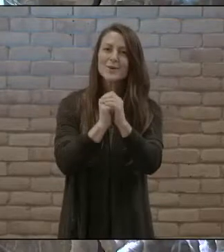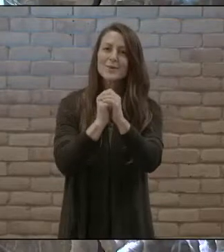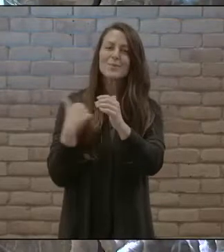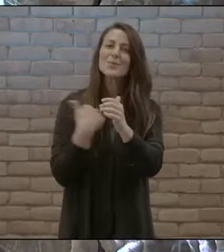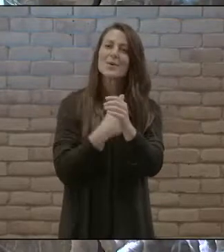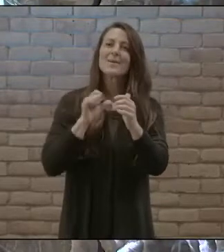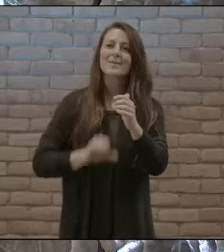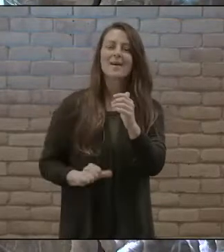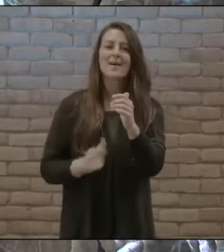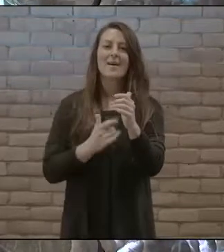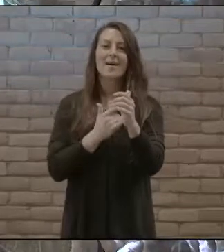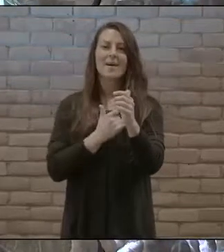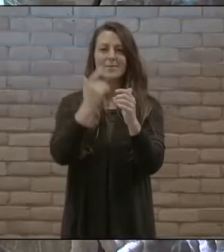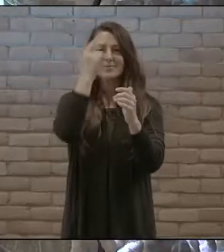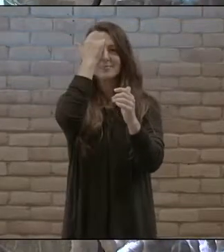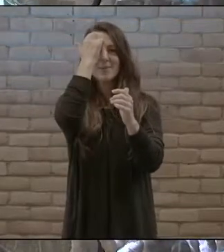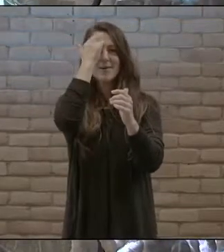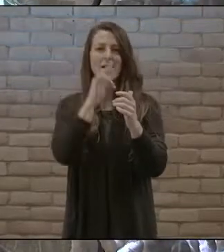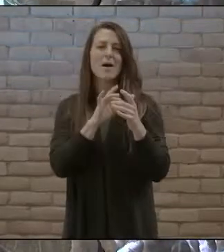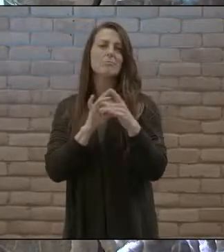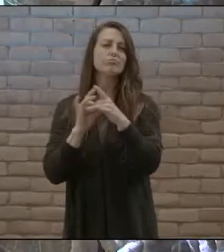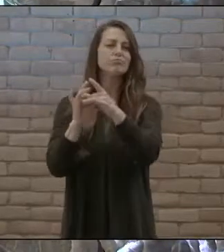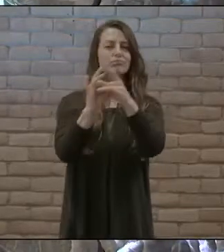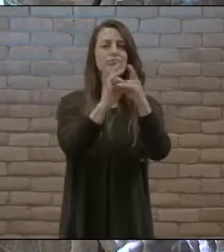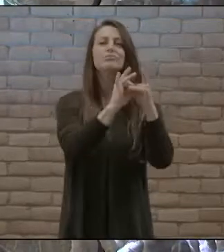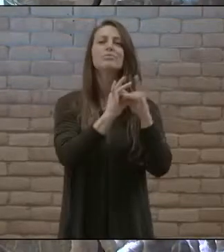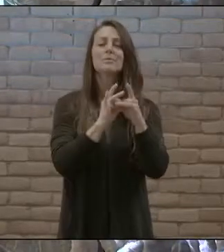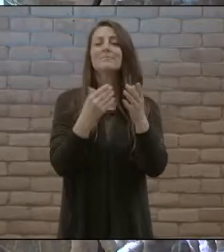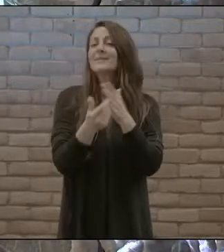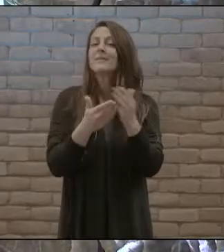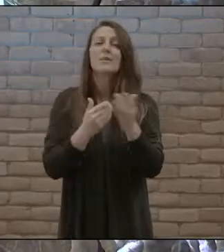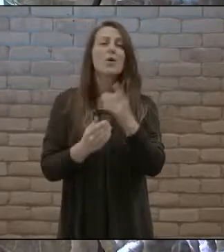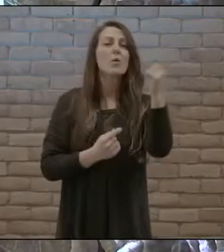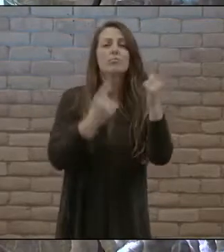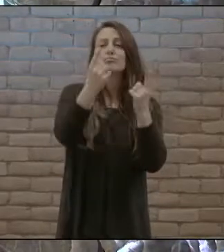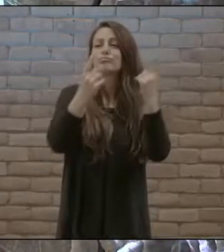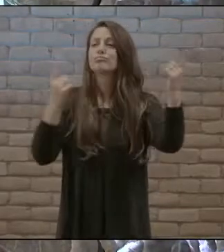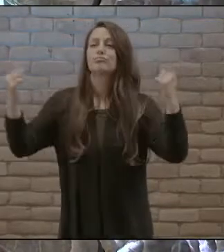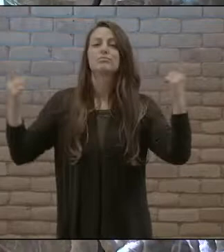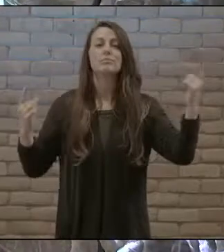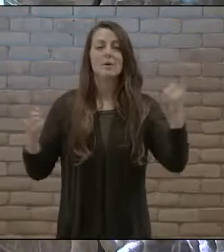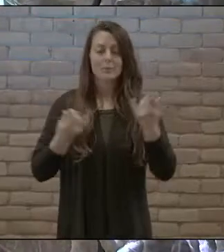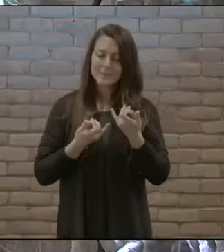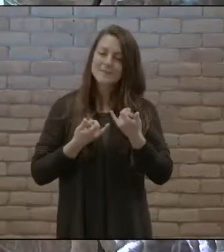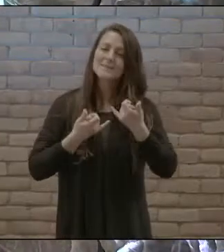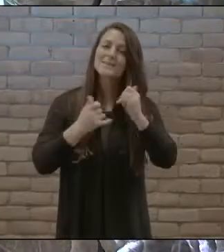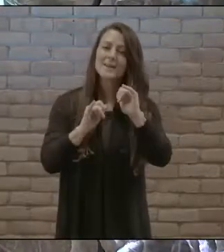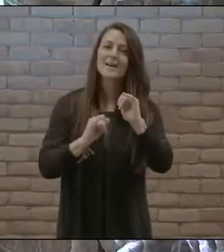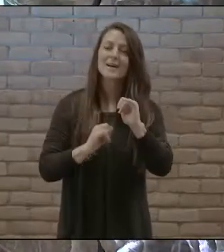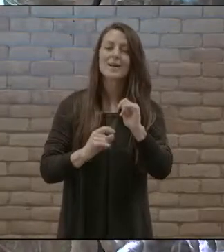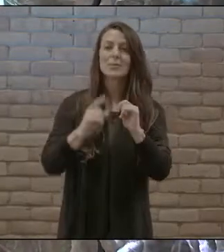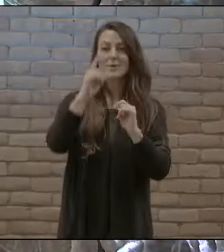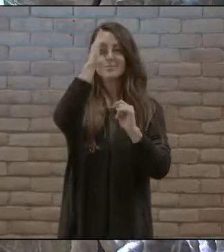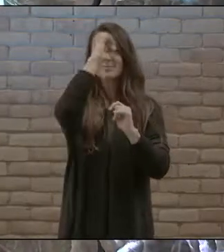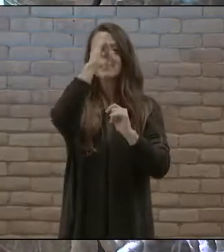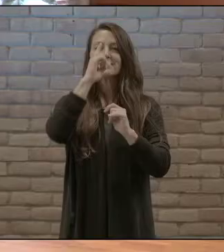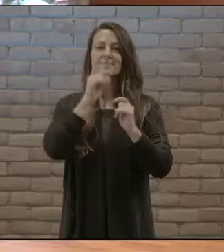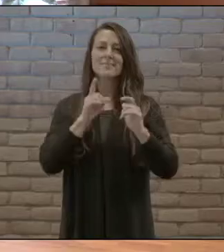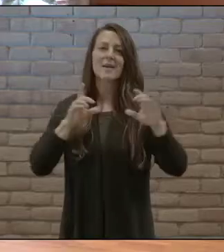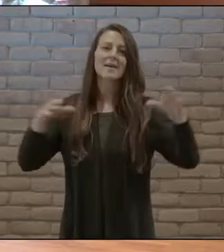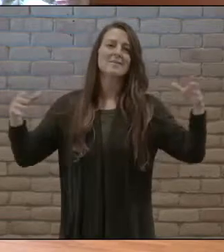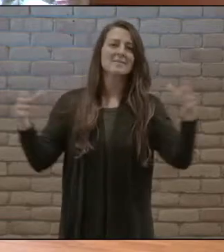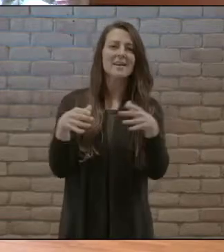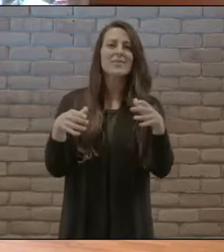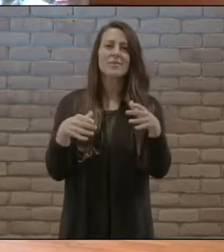together, though we are in a lot of different places and spread out in a lot of different areas, we get to still come together as the body of